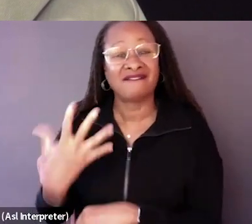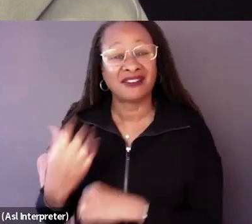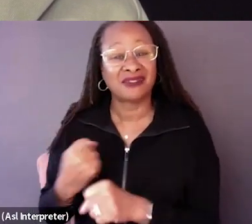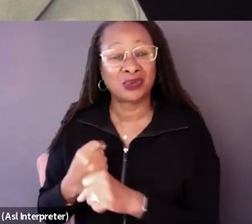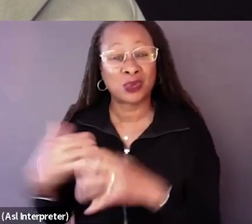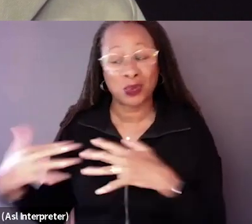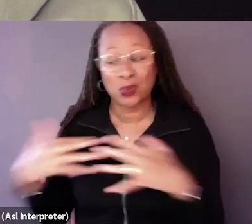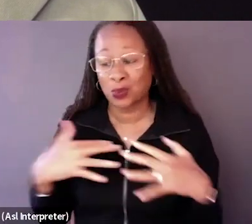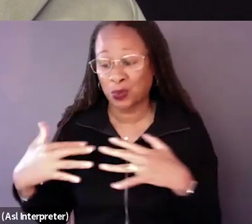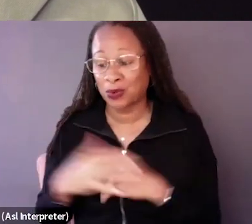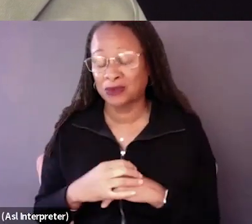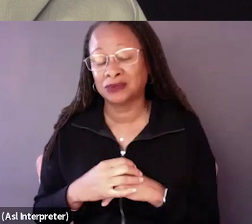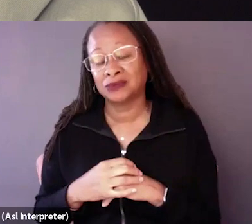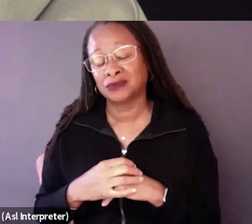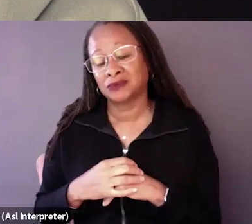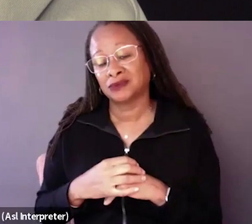You got over